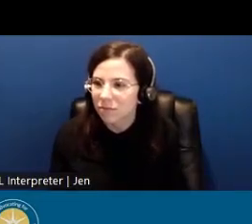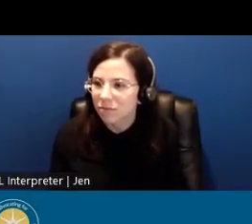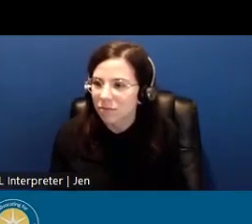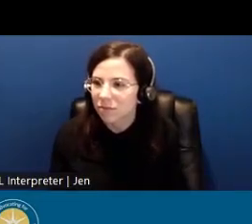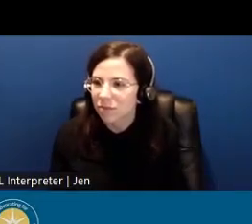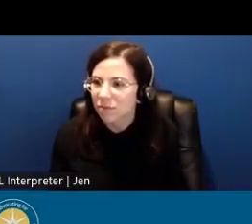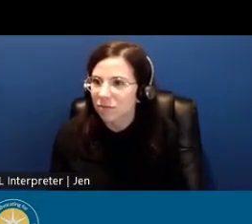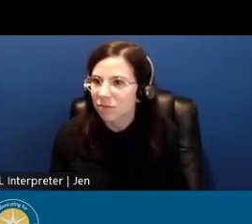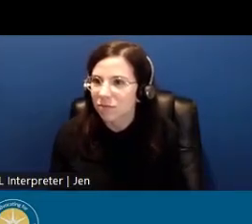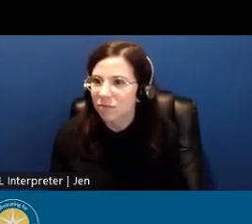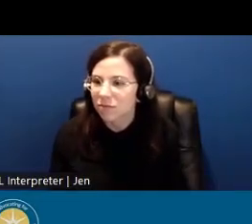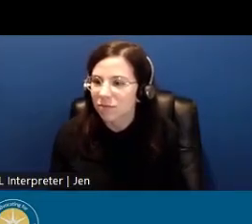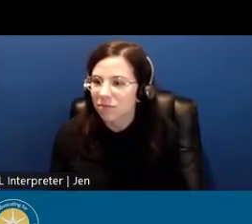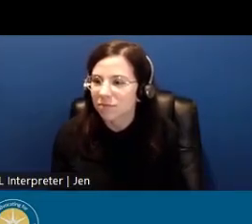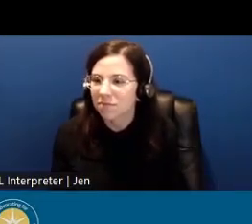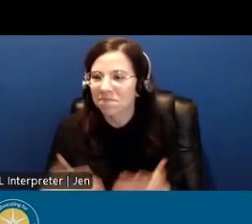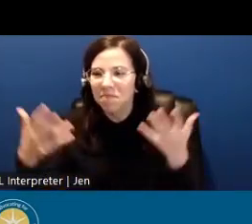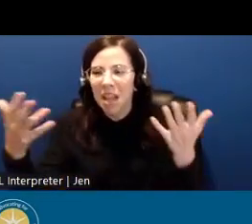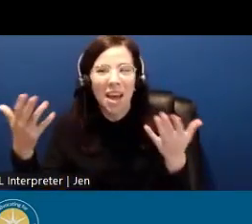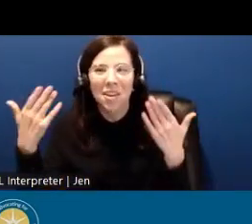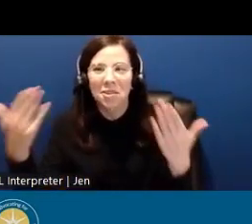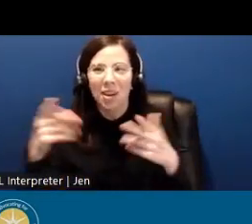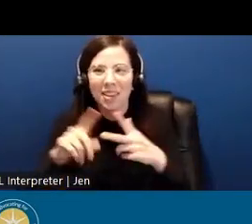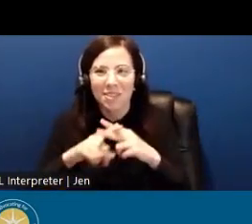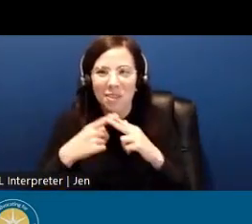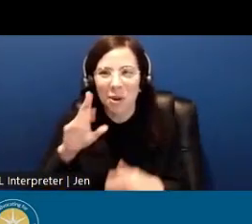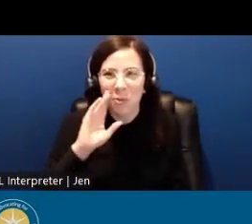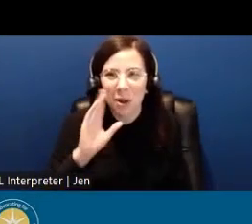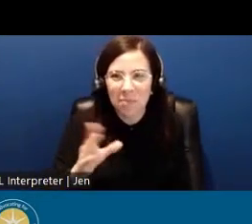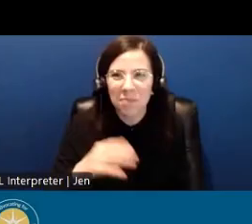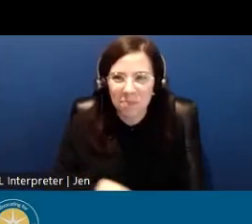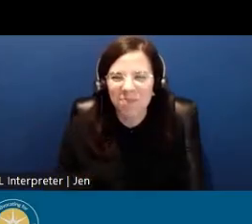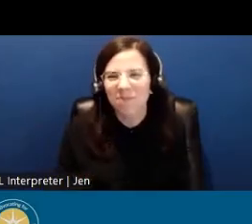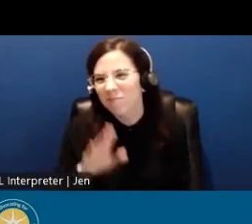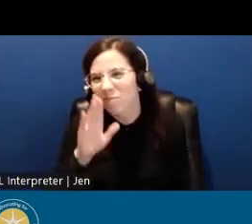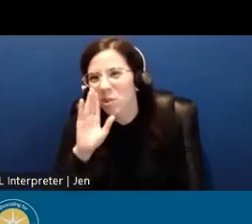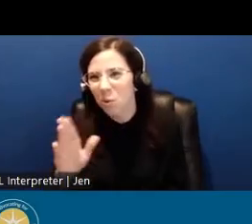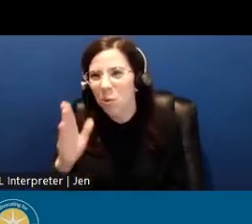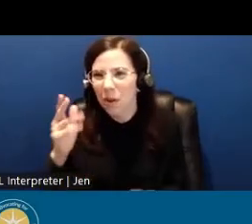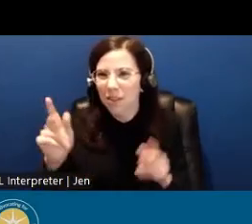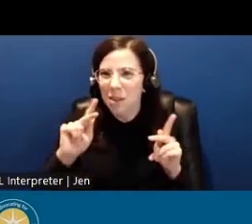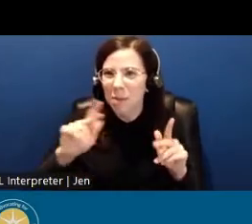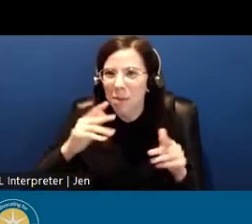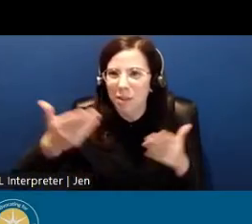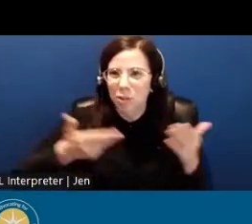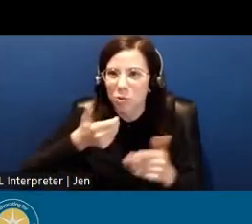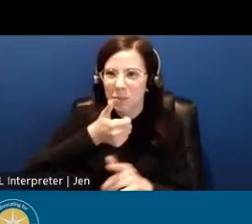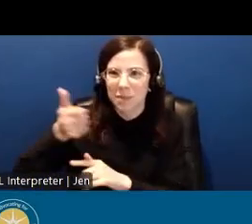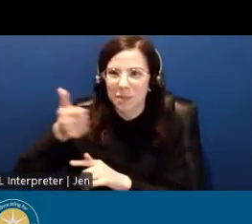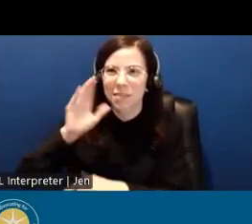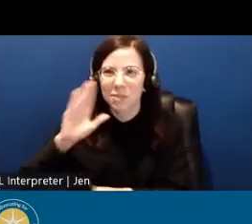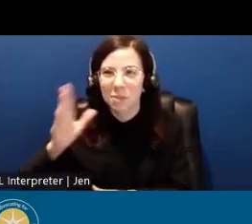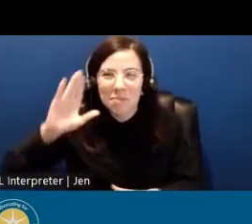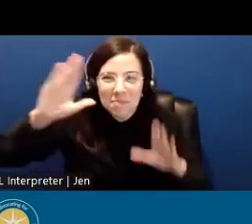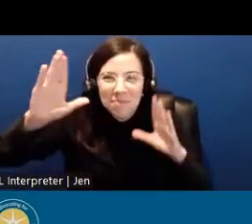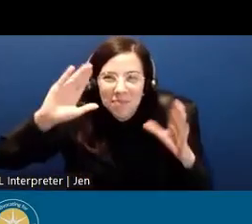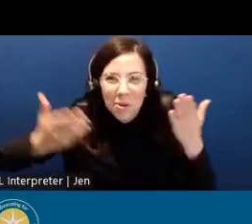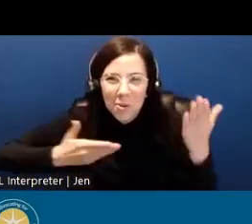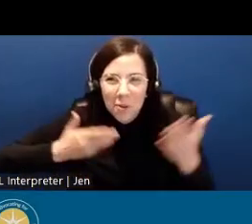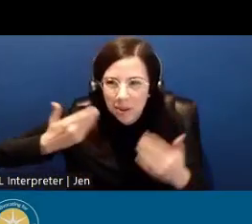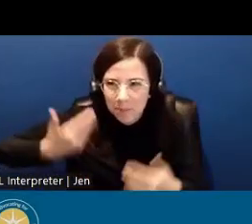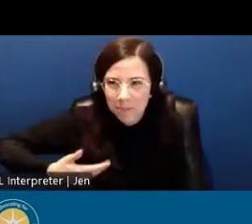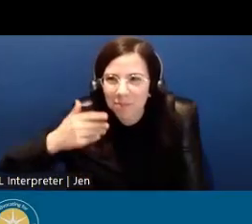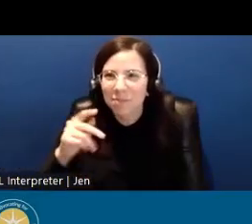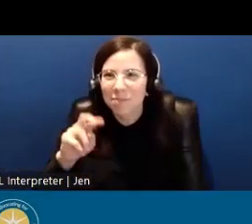All right, we'll go ahead and get started and do a few introductions. Hello, welcome. Thank you for joining us. My name